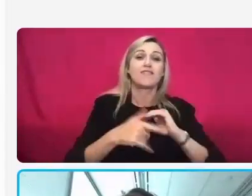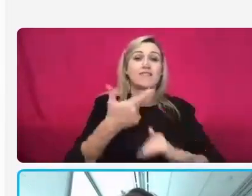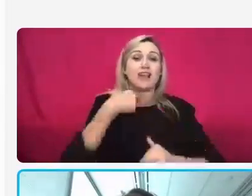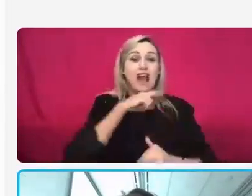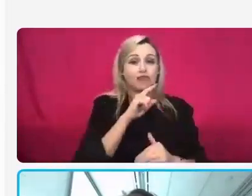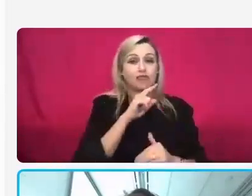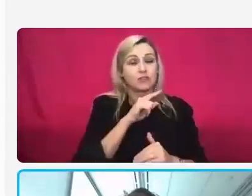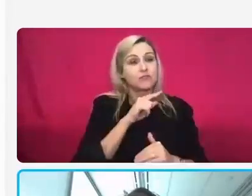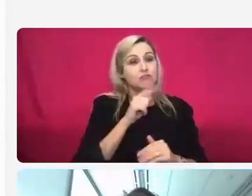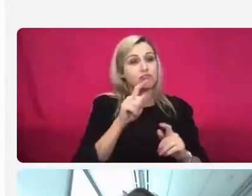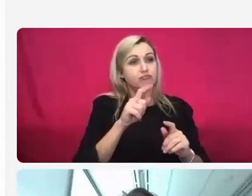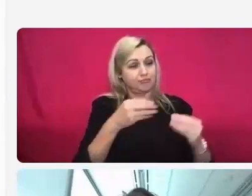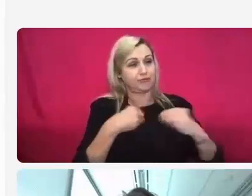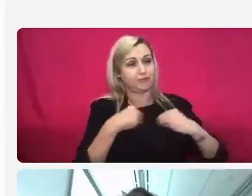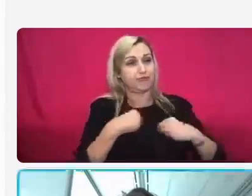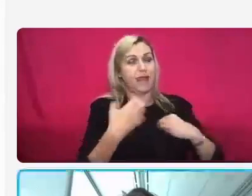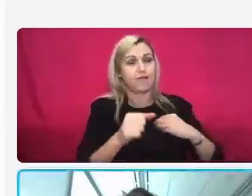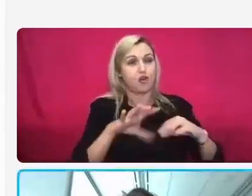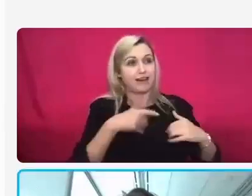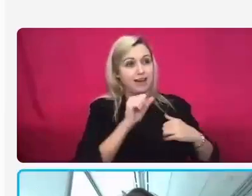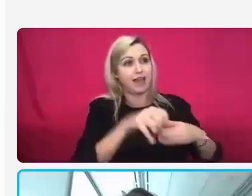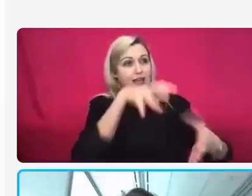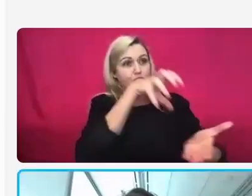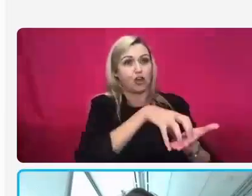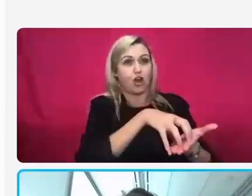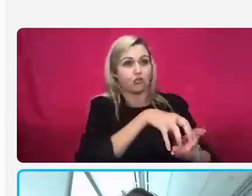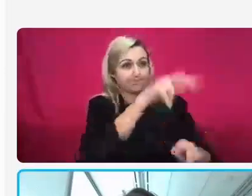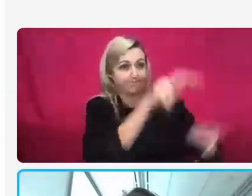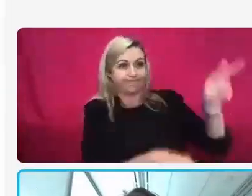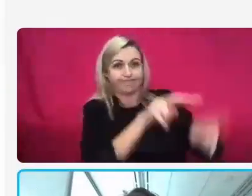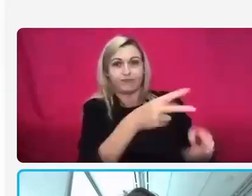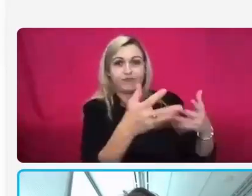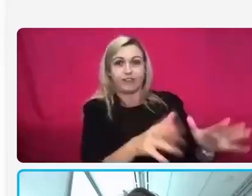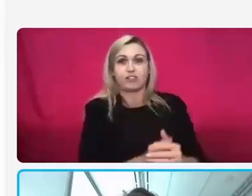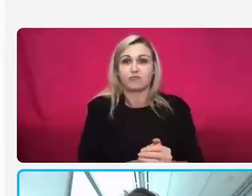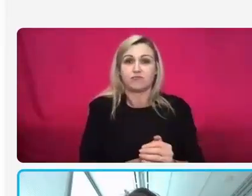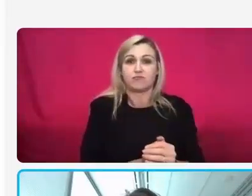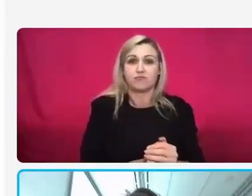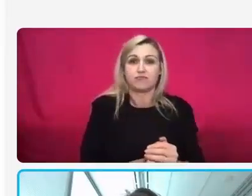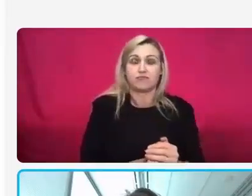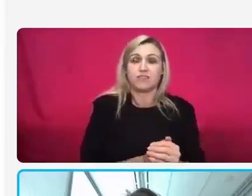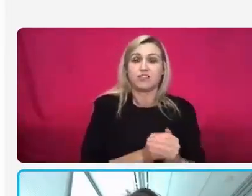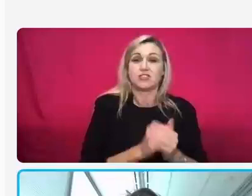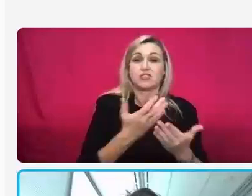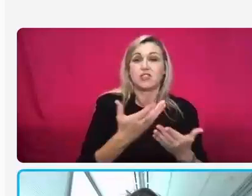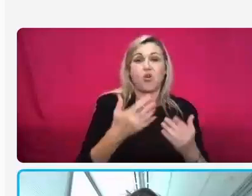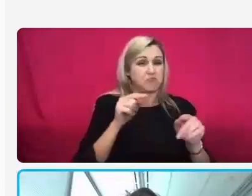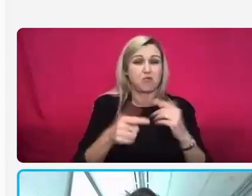facility assessed. That is just over 2,100 facilities out of around 2,500 facilities.